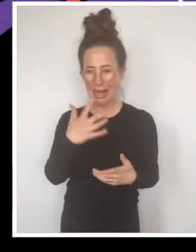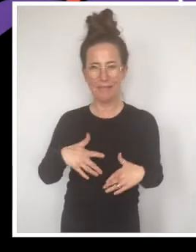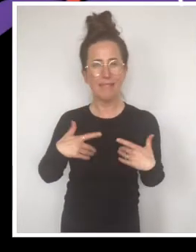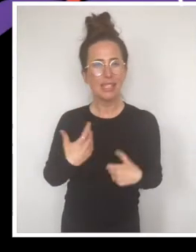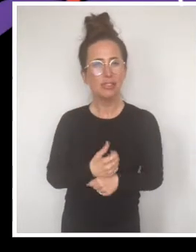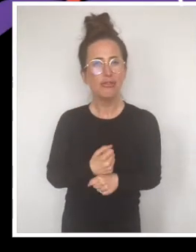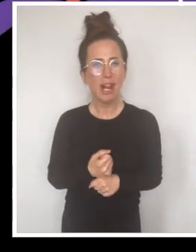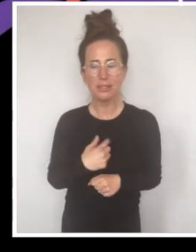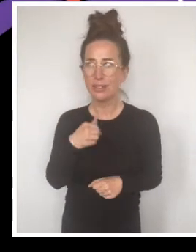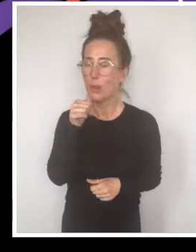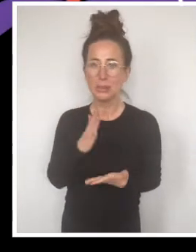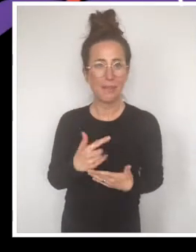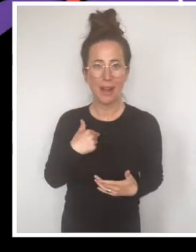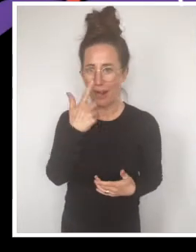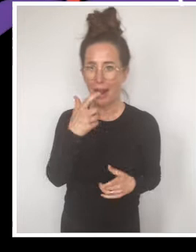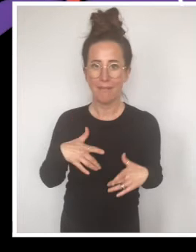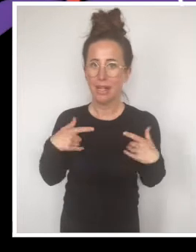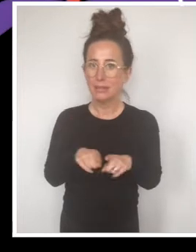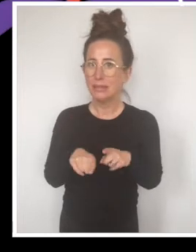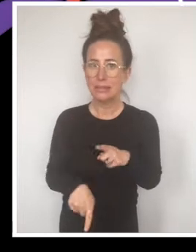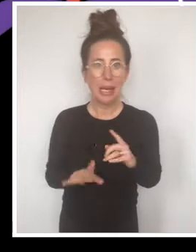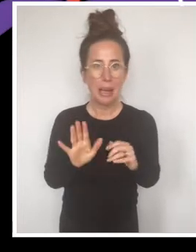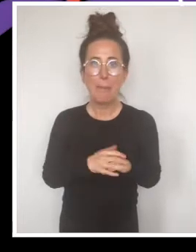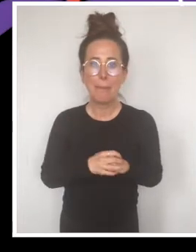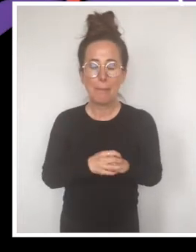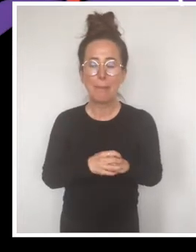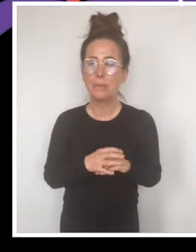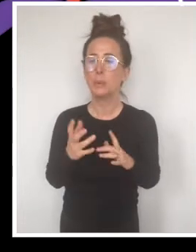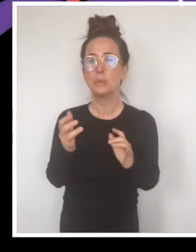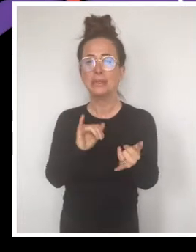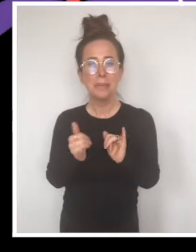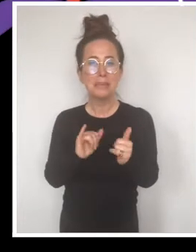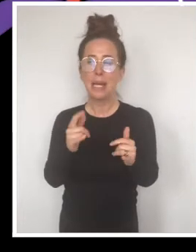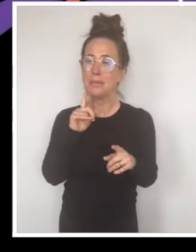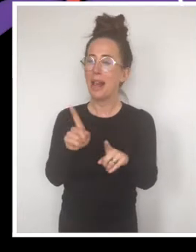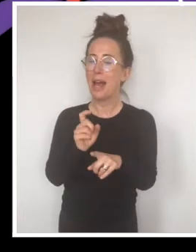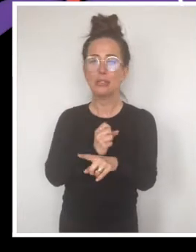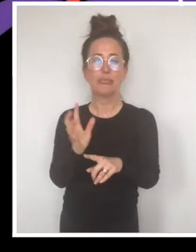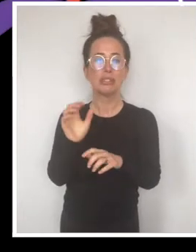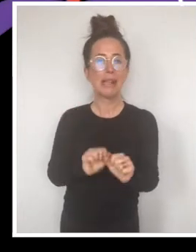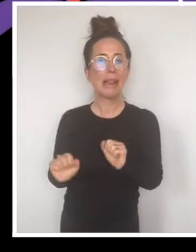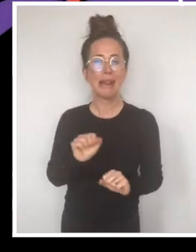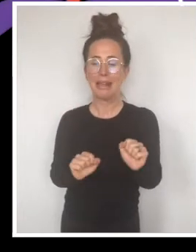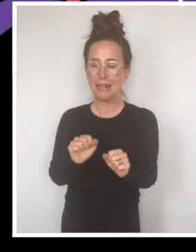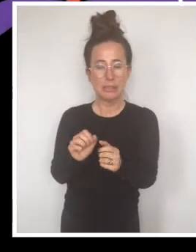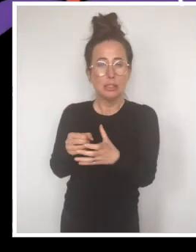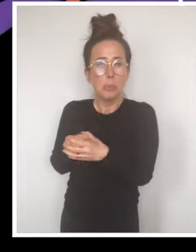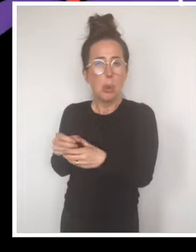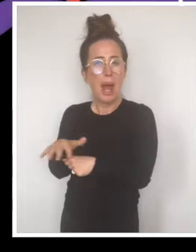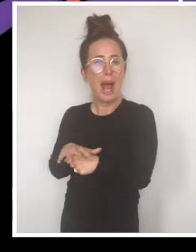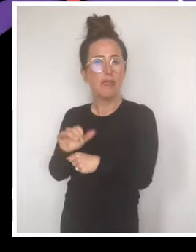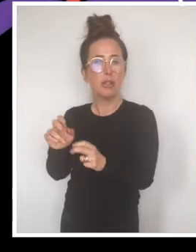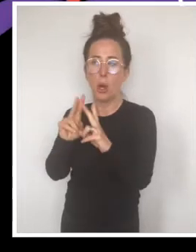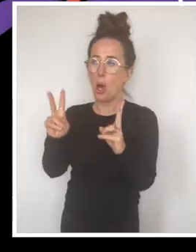that that's how I feel sometimes. So sometimes having a little spring clean, even of just a small area, can just make you feel so